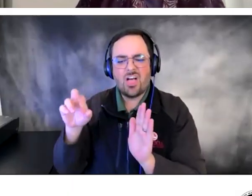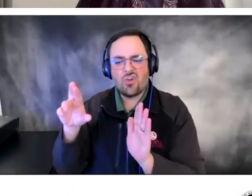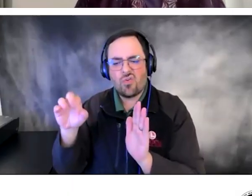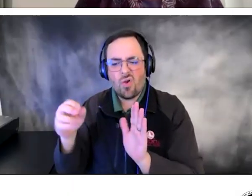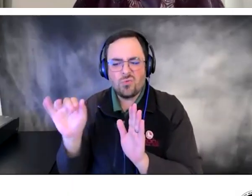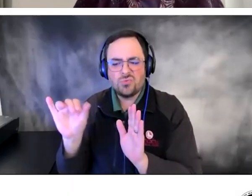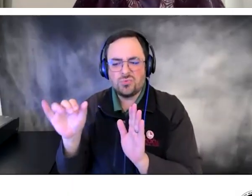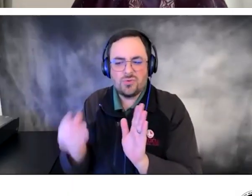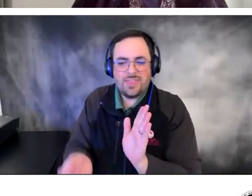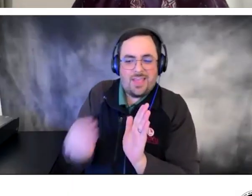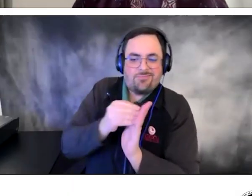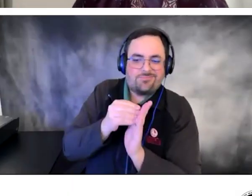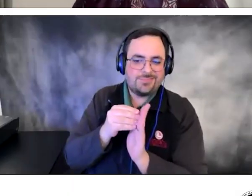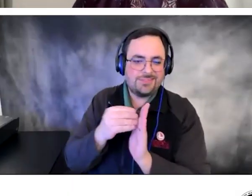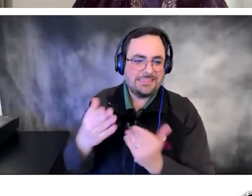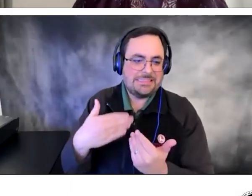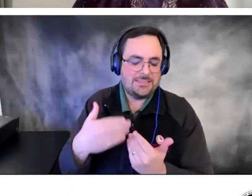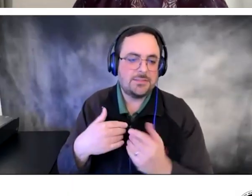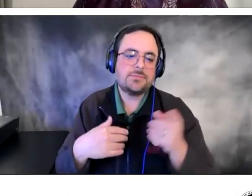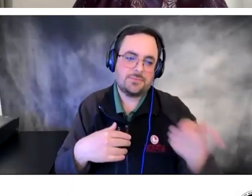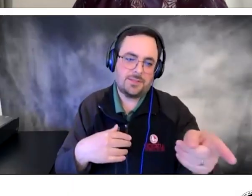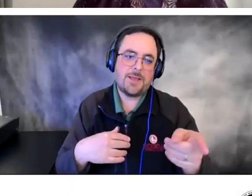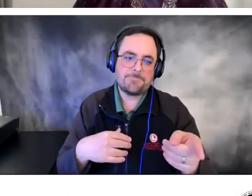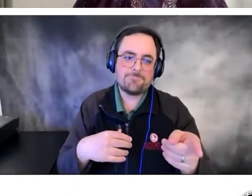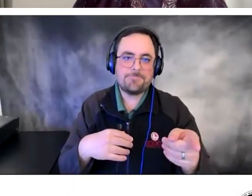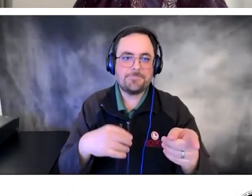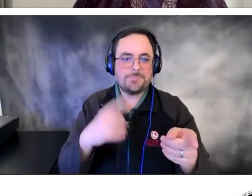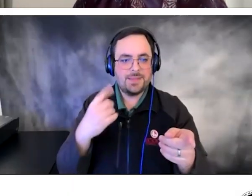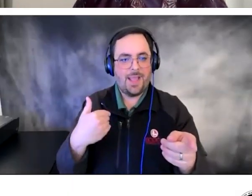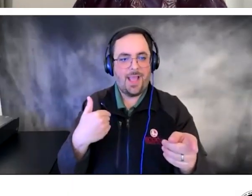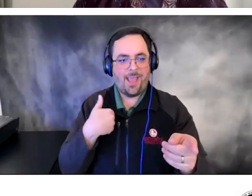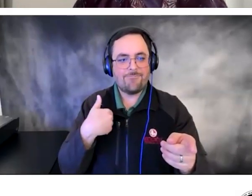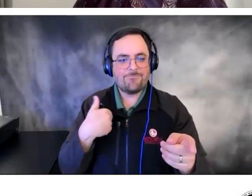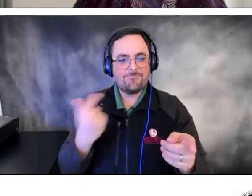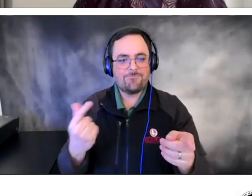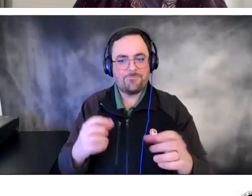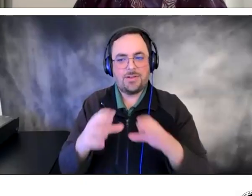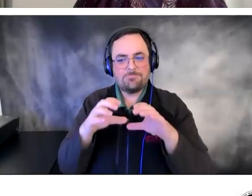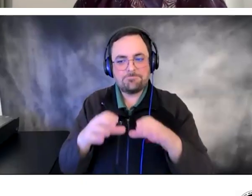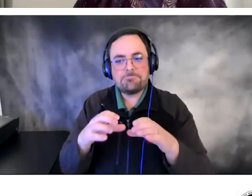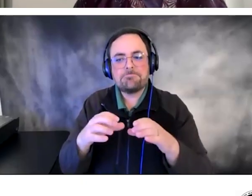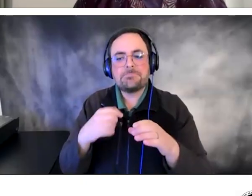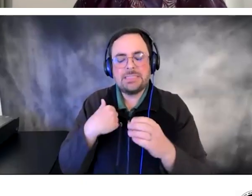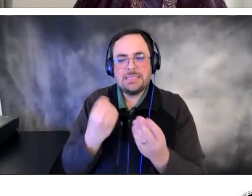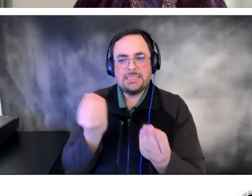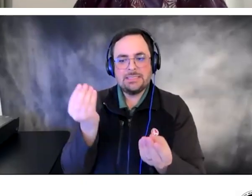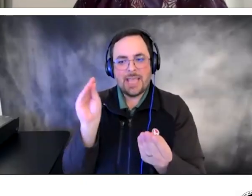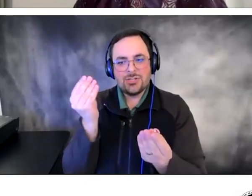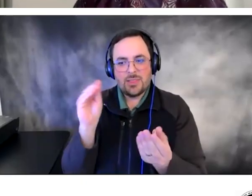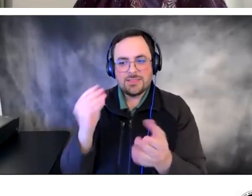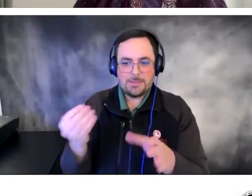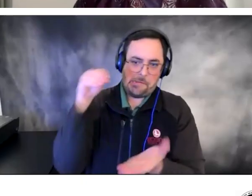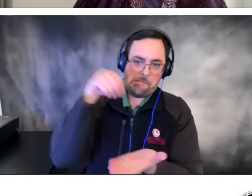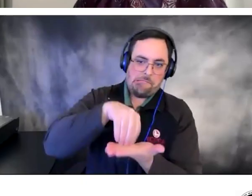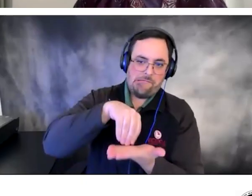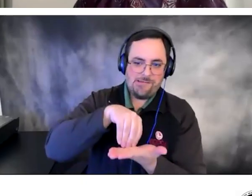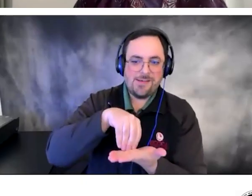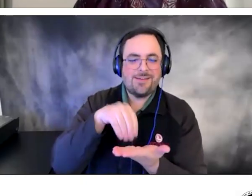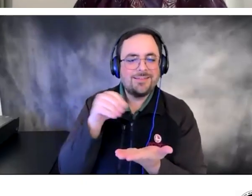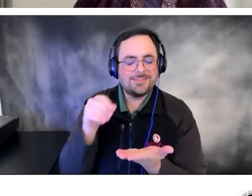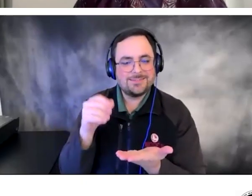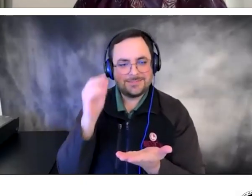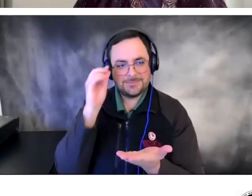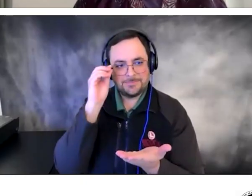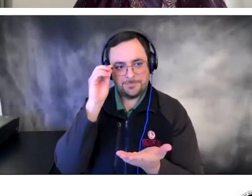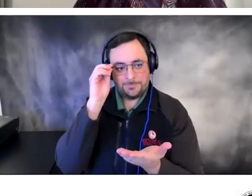sticks to it. And then I just happened to have an old tangible symbol from an activity I did. And so I stuck it on